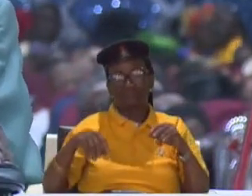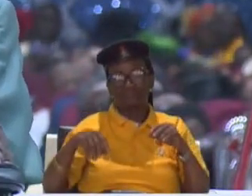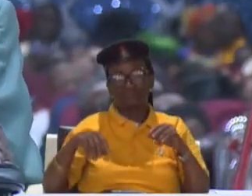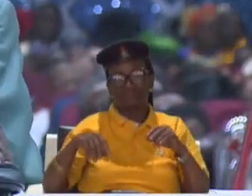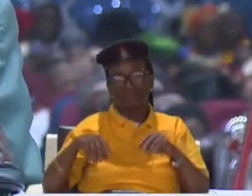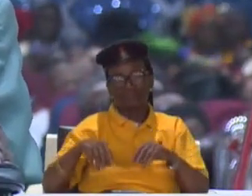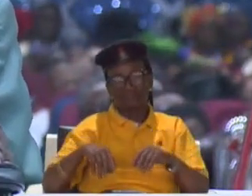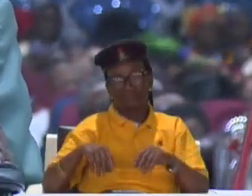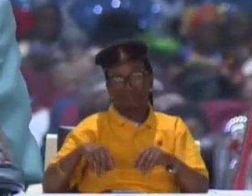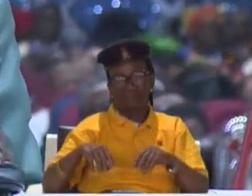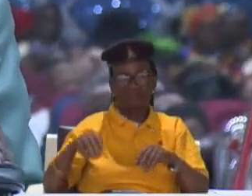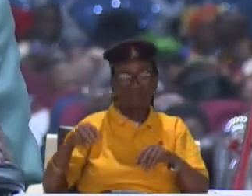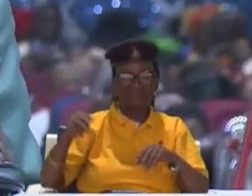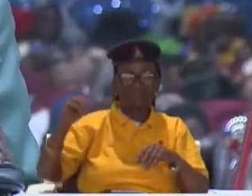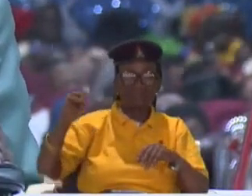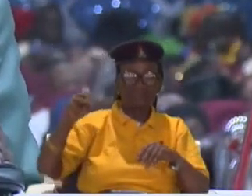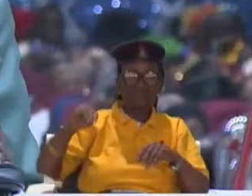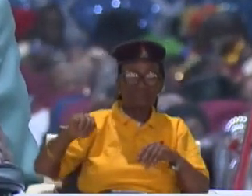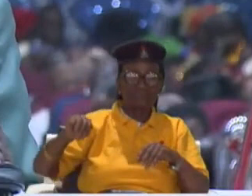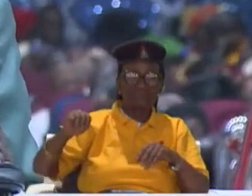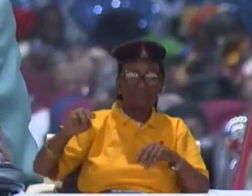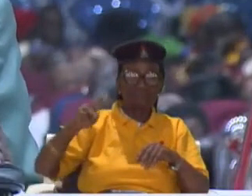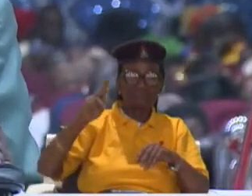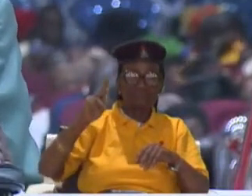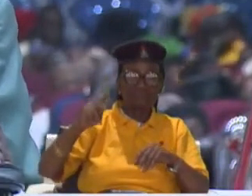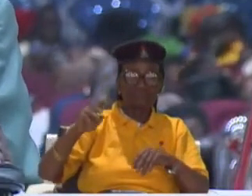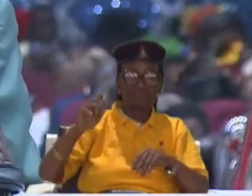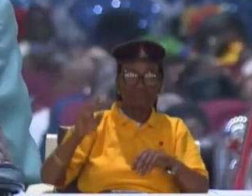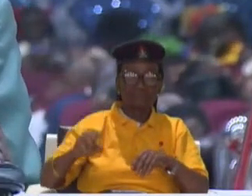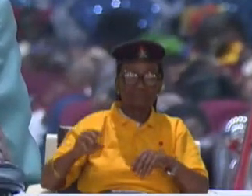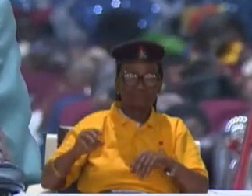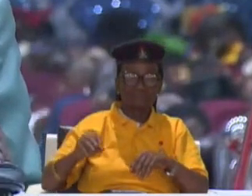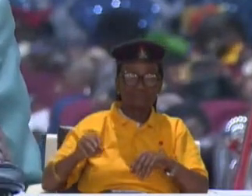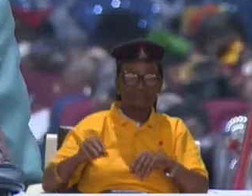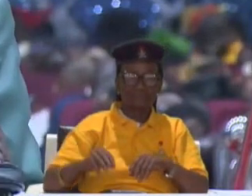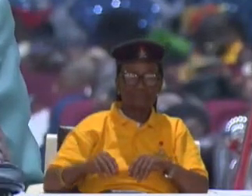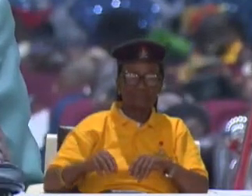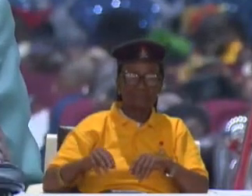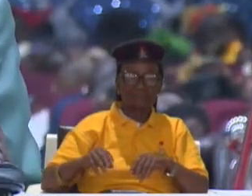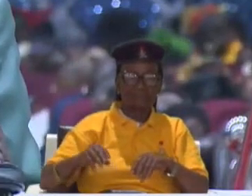In Mark chapter 5, from verse 2 to